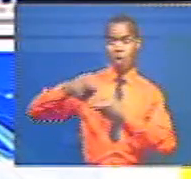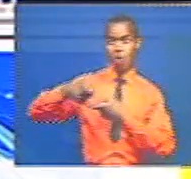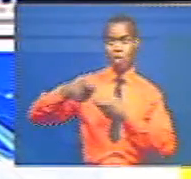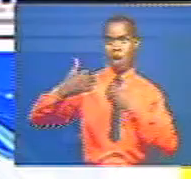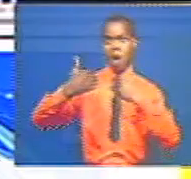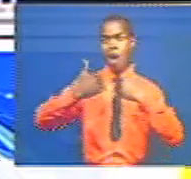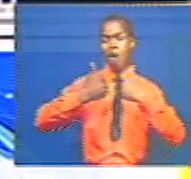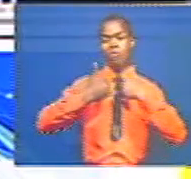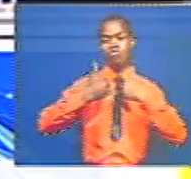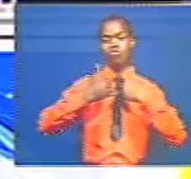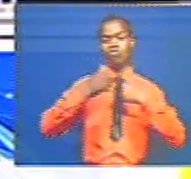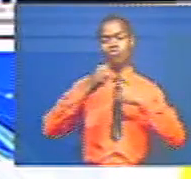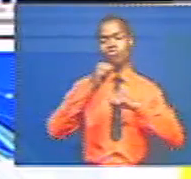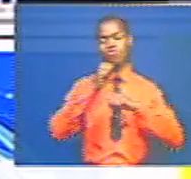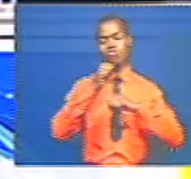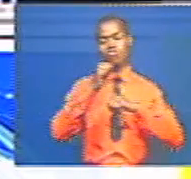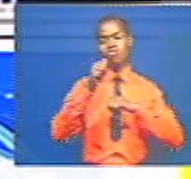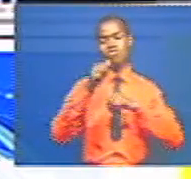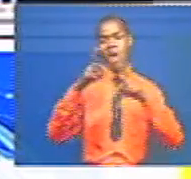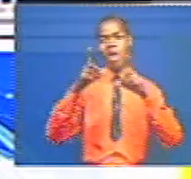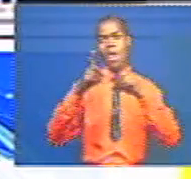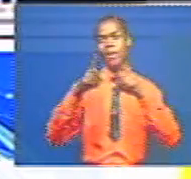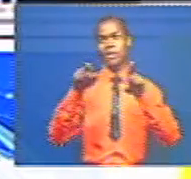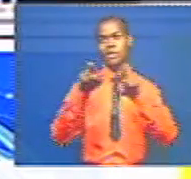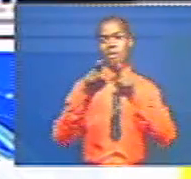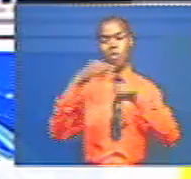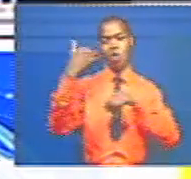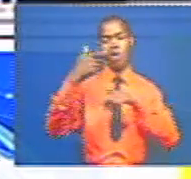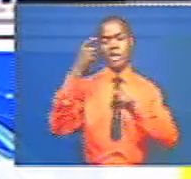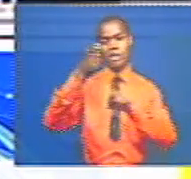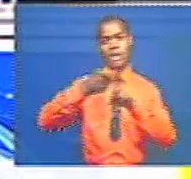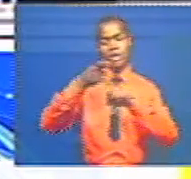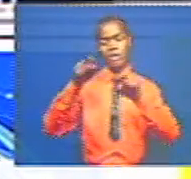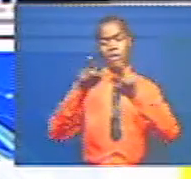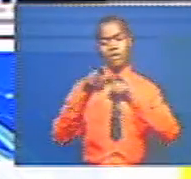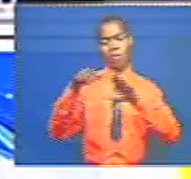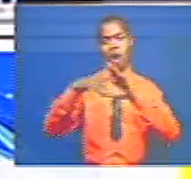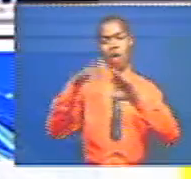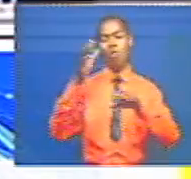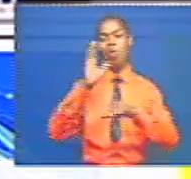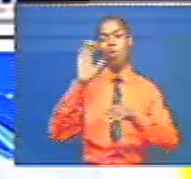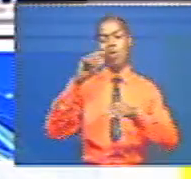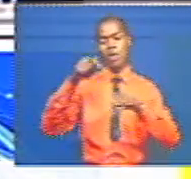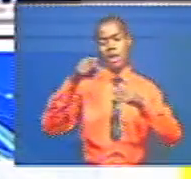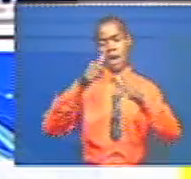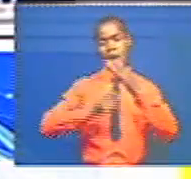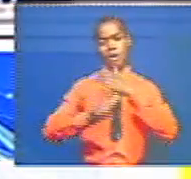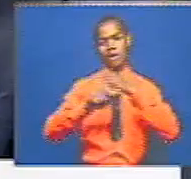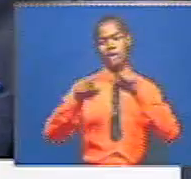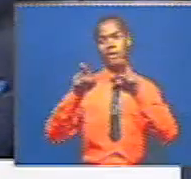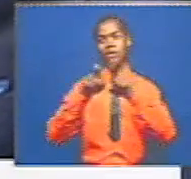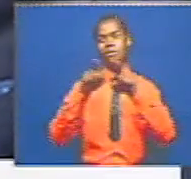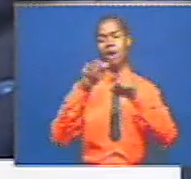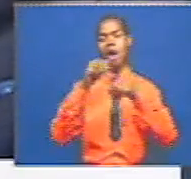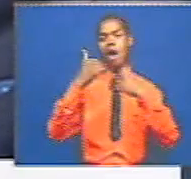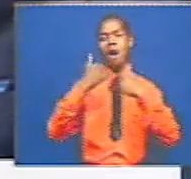the boreholes. Mm-hmm. And they are extracting and removing water from underground without no measure. Nobody